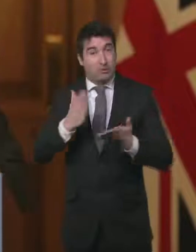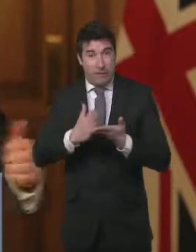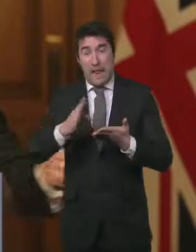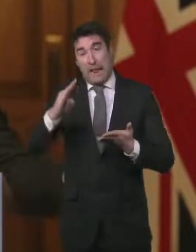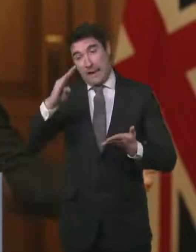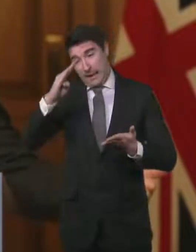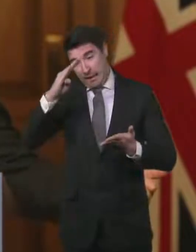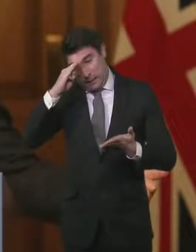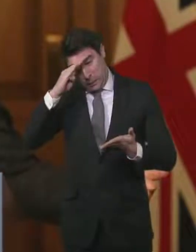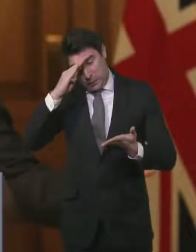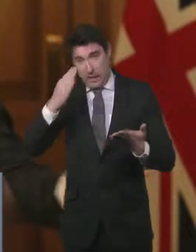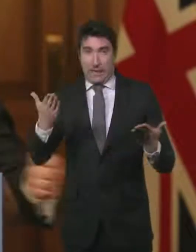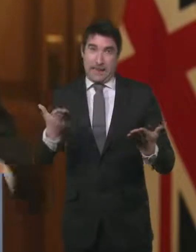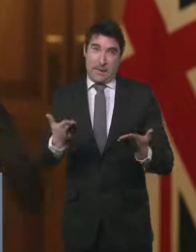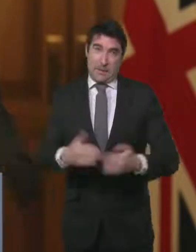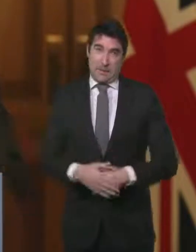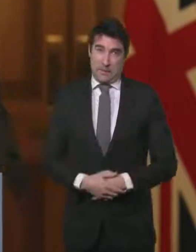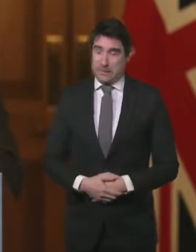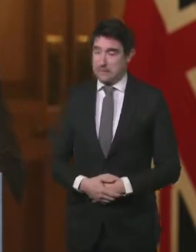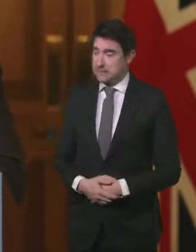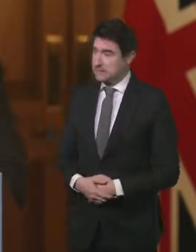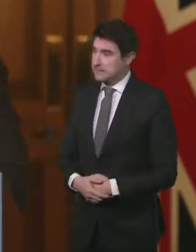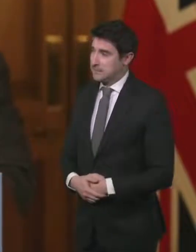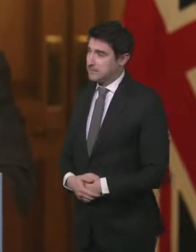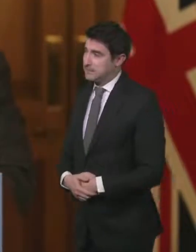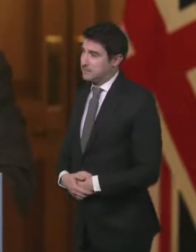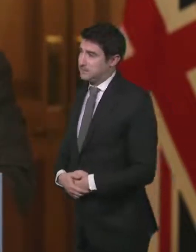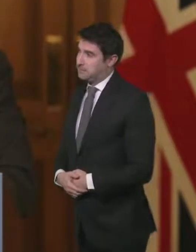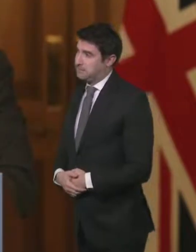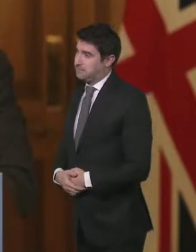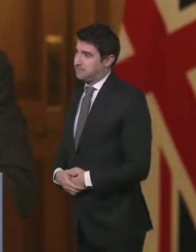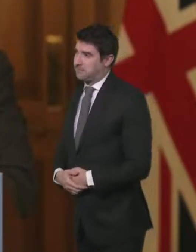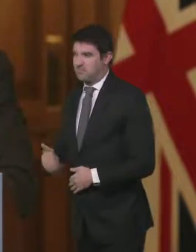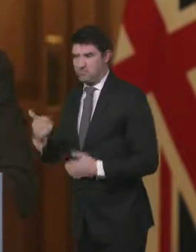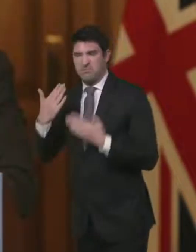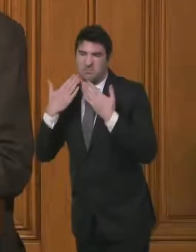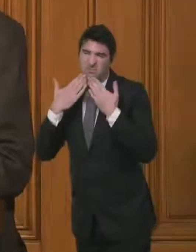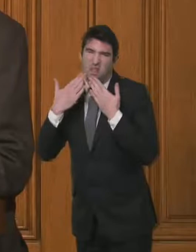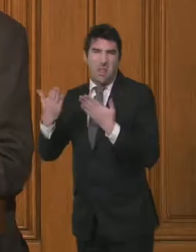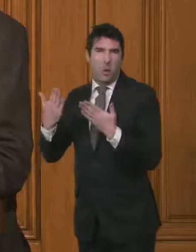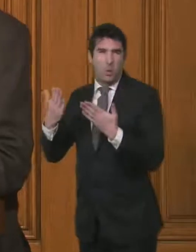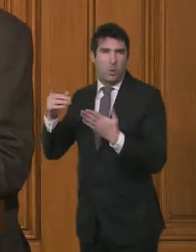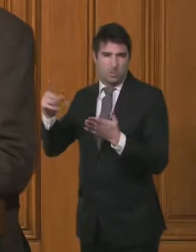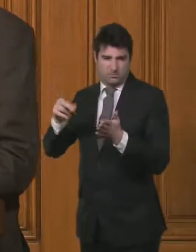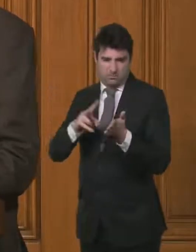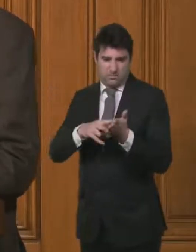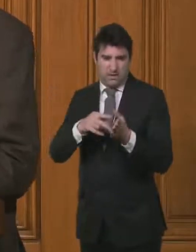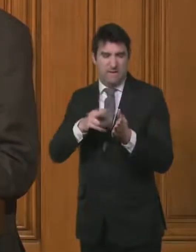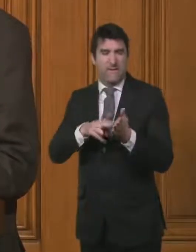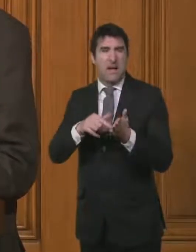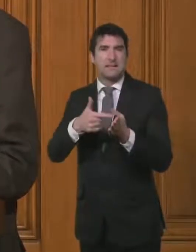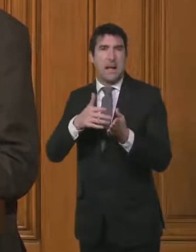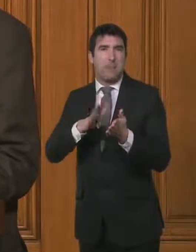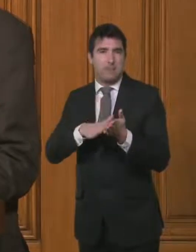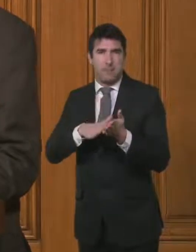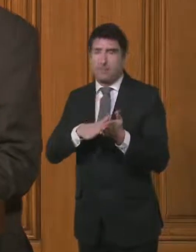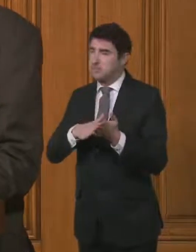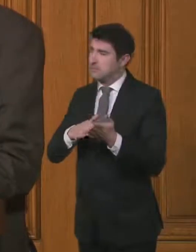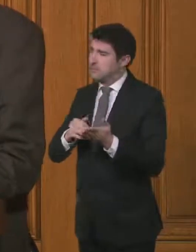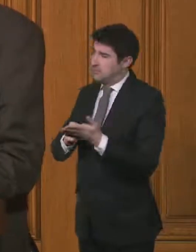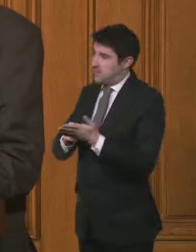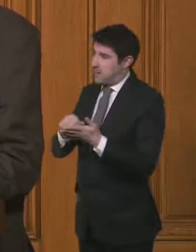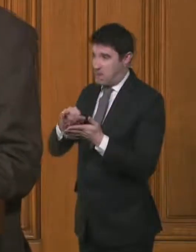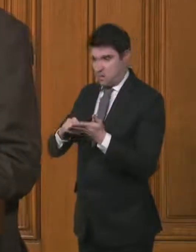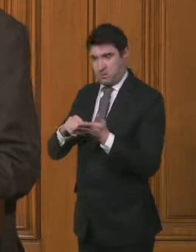helpful. Steve, anything you want to add from the perspective of the NHS? Yes, thank you, Prime Minister. And as the Prime Minister has said, and